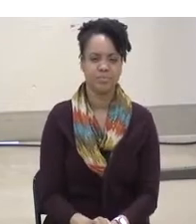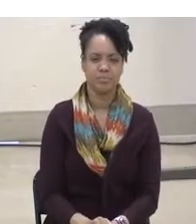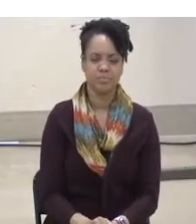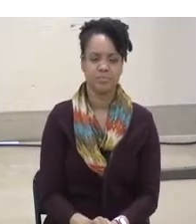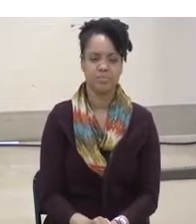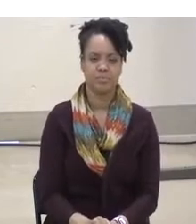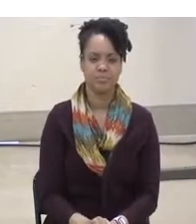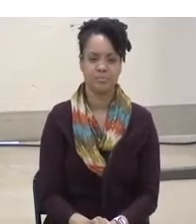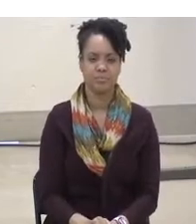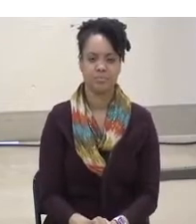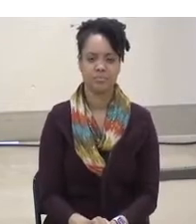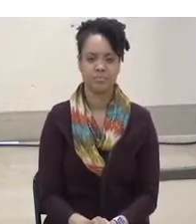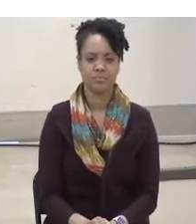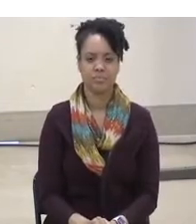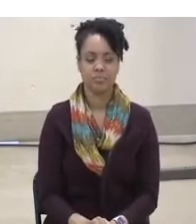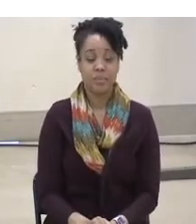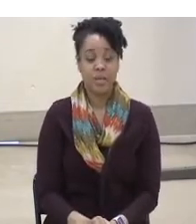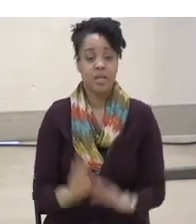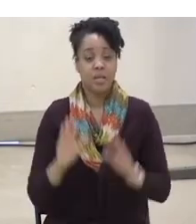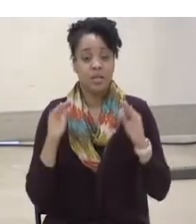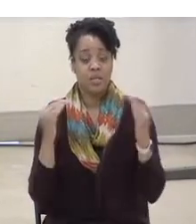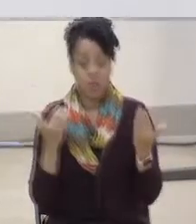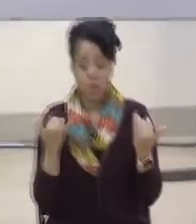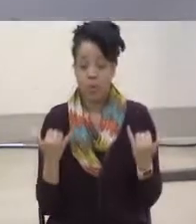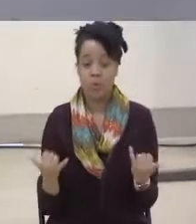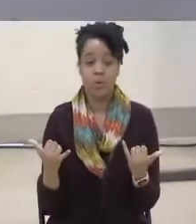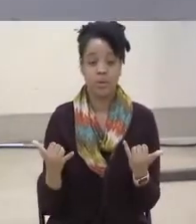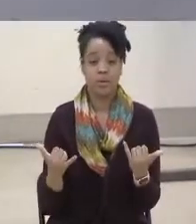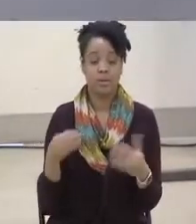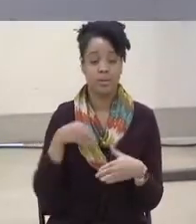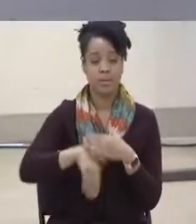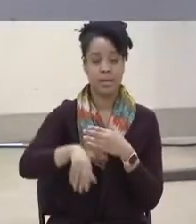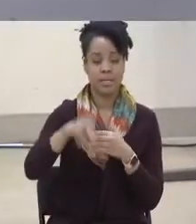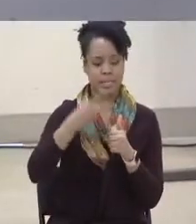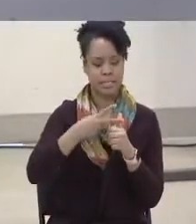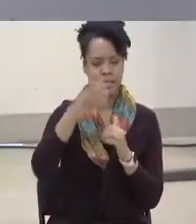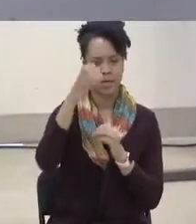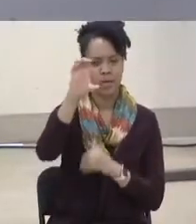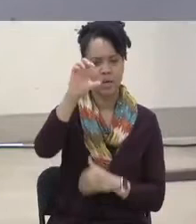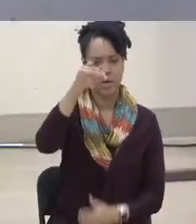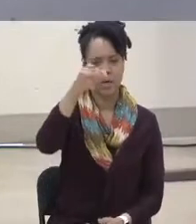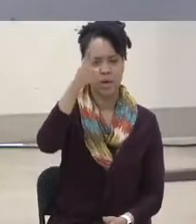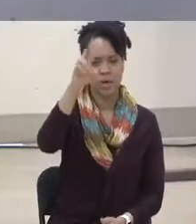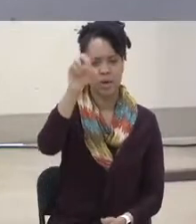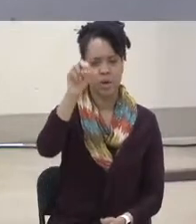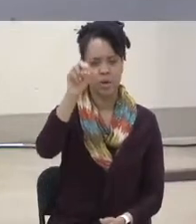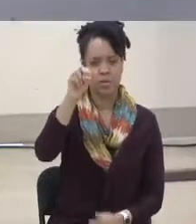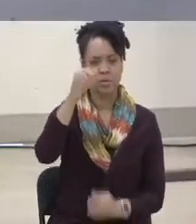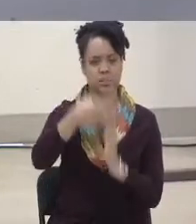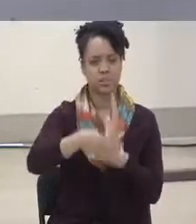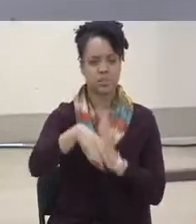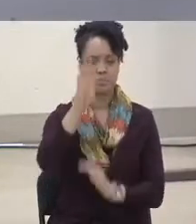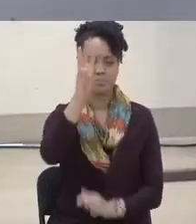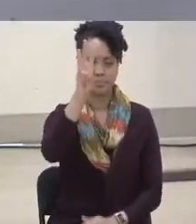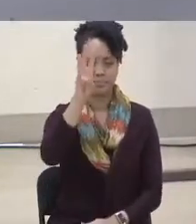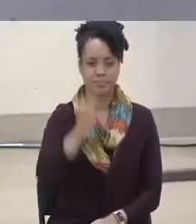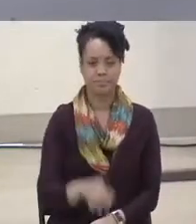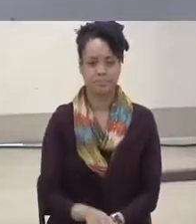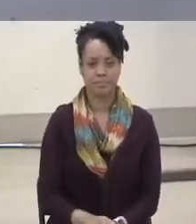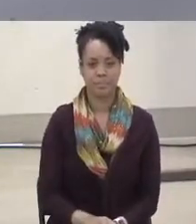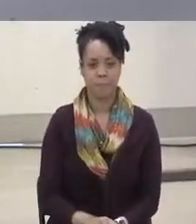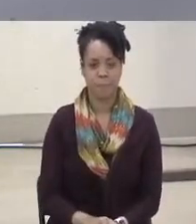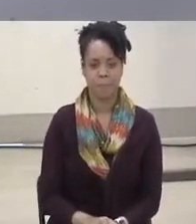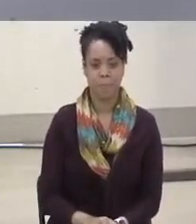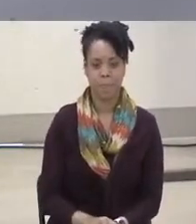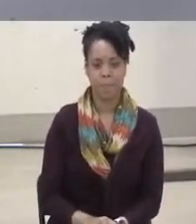para siempre. And so now in 2 Chronicles chapter 6, Ahora en Segunda de Crónicas capítulo